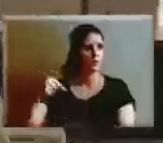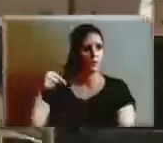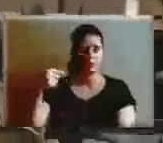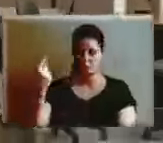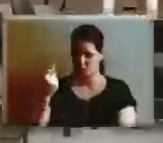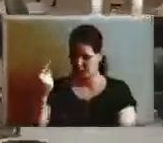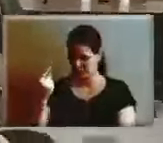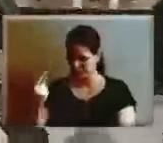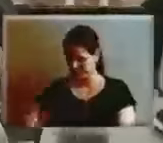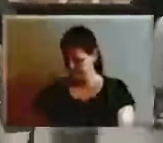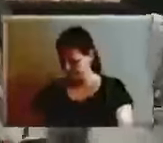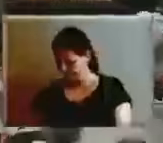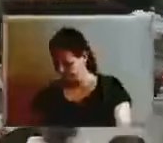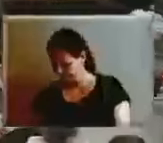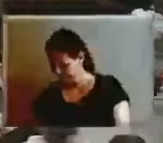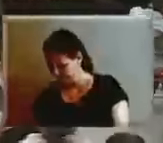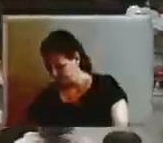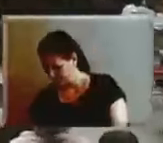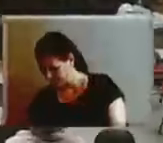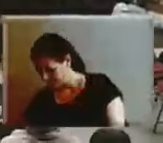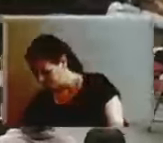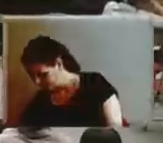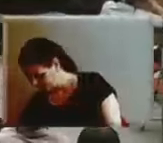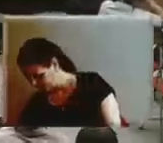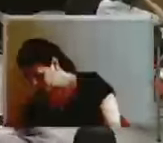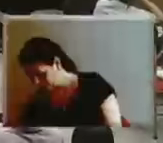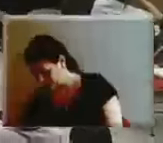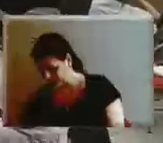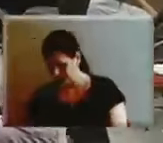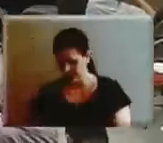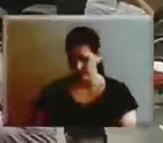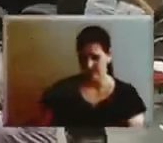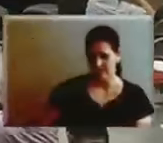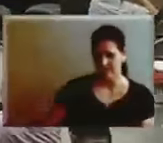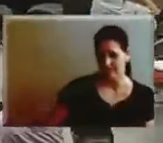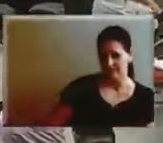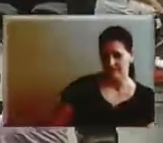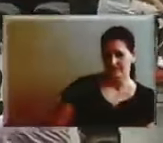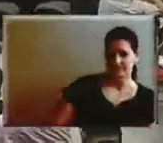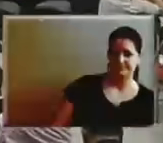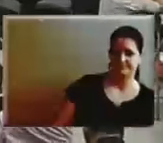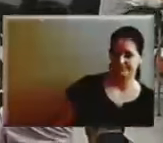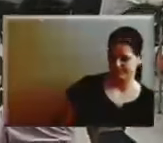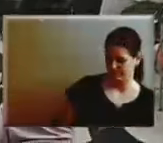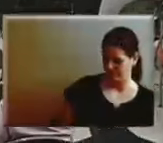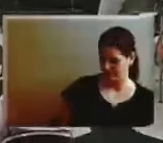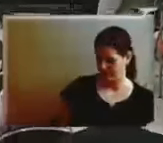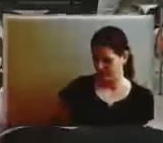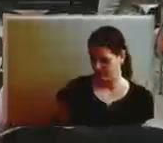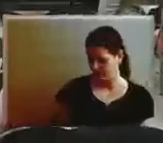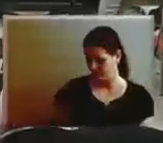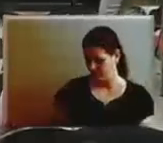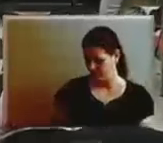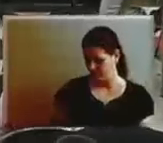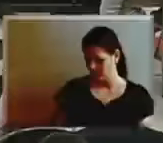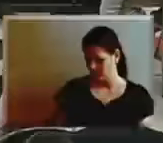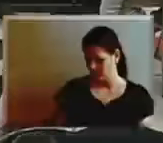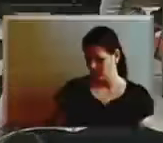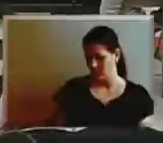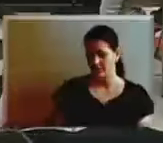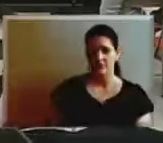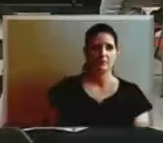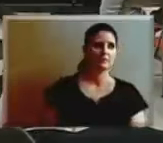the acceptance of funding from Norton Healthcare? We're going to vote that separately. Motion, Mr. Jones. Second, Ms. Haddad. All those in